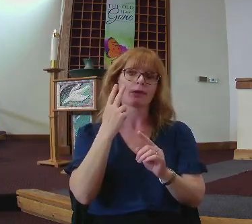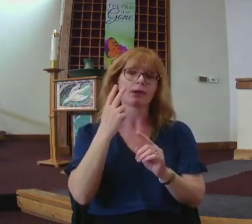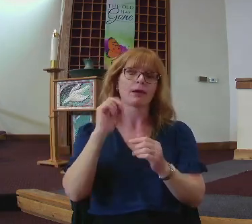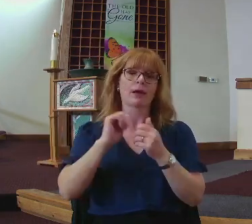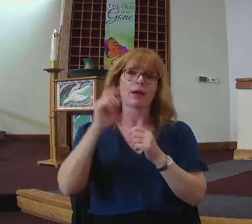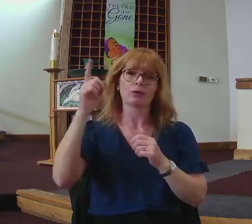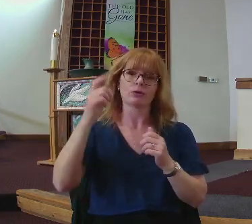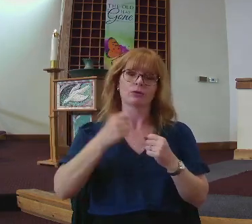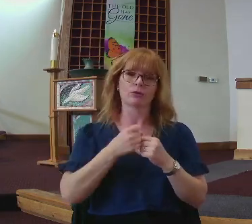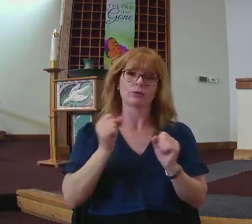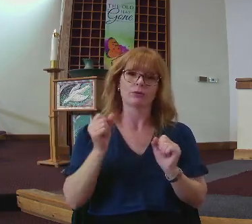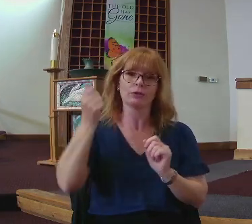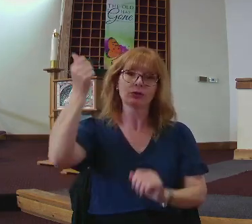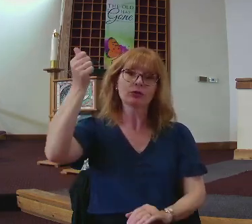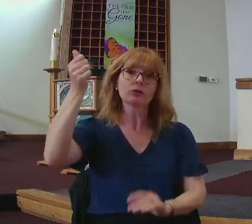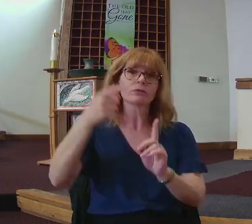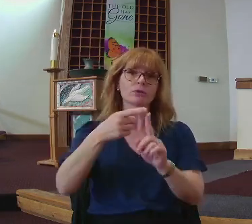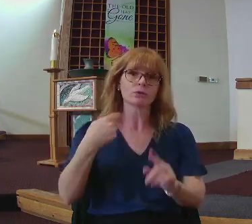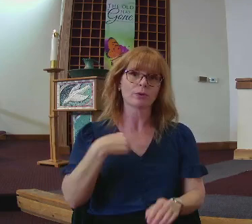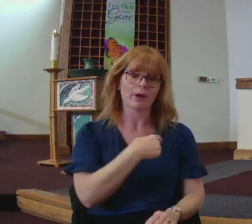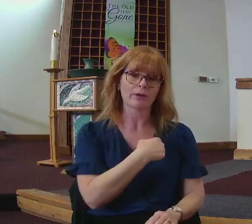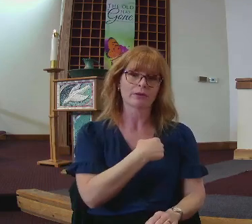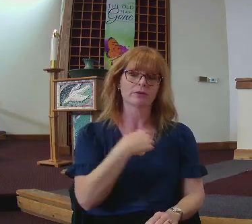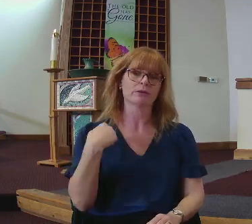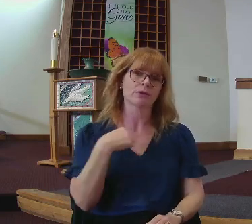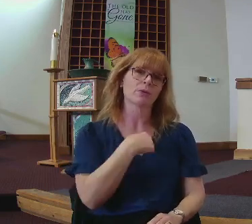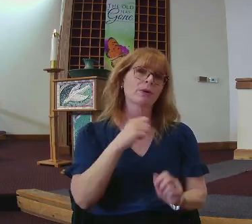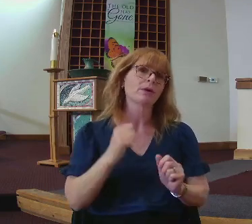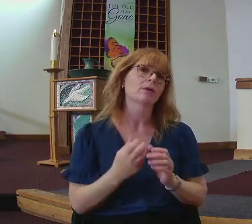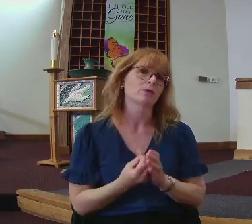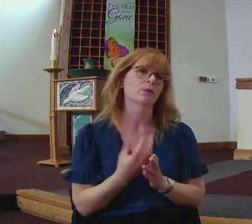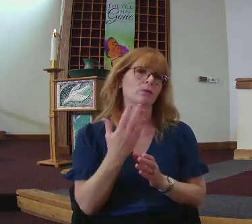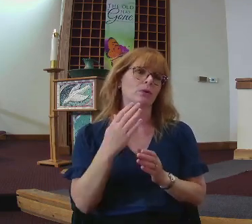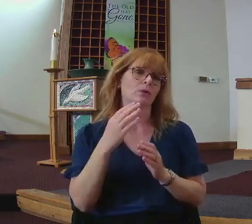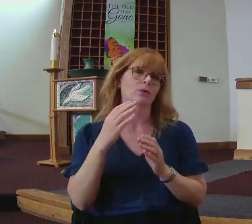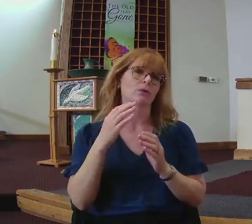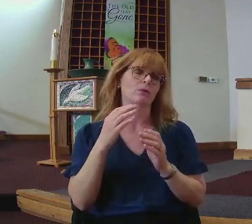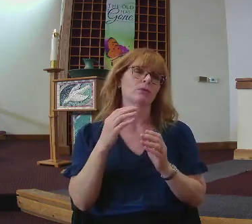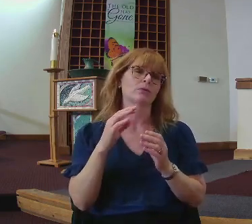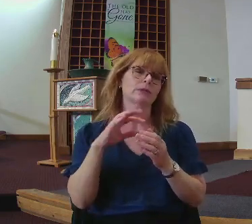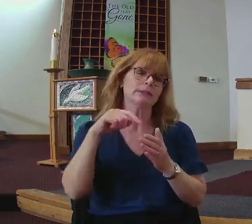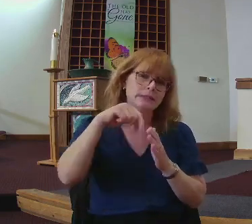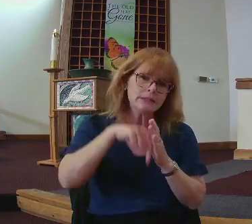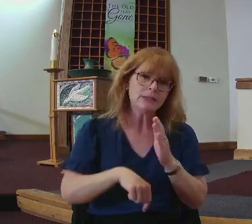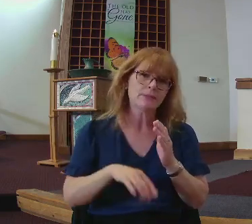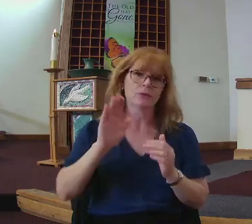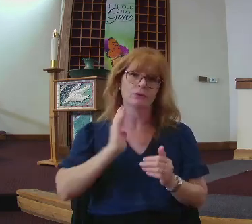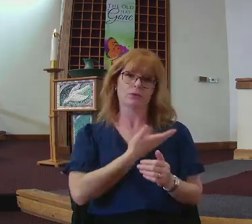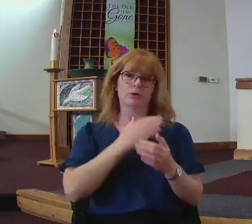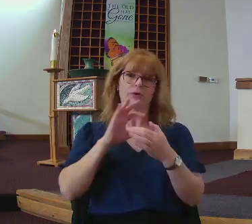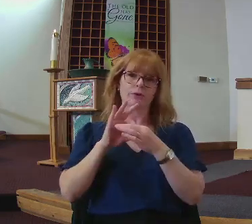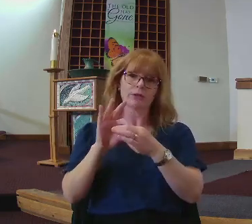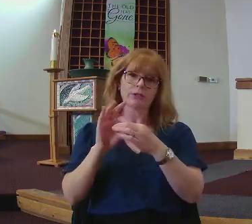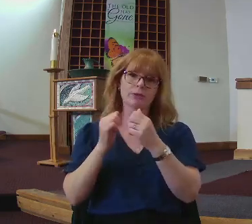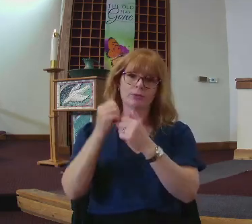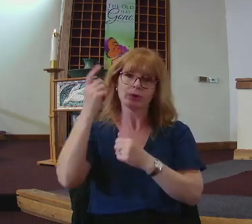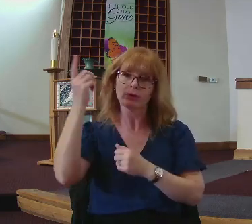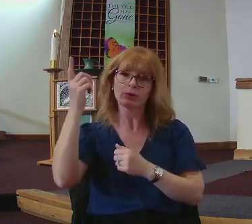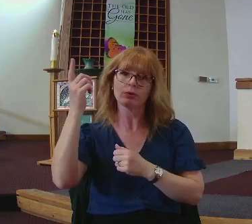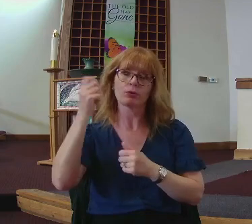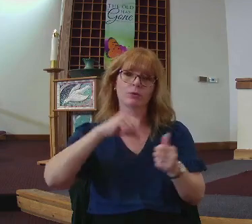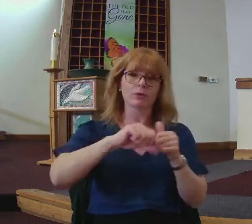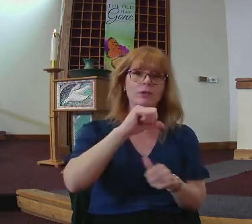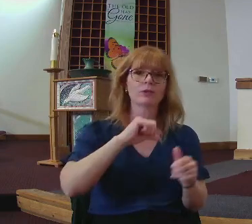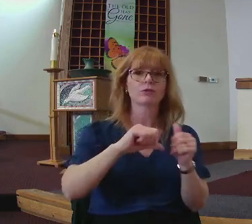to us so that we may grow deeper in our relationship with you, with one another, and with